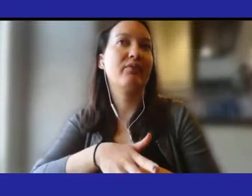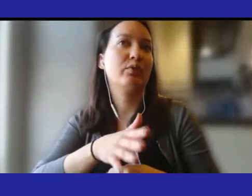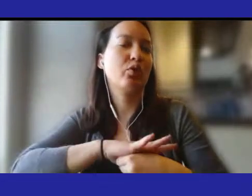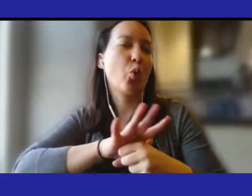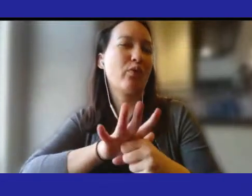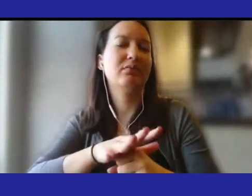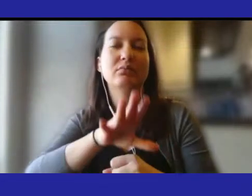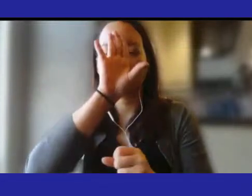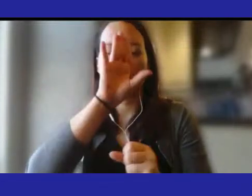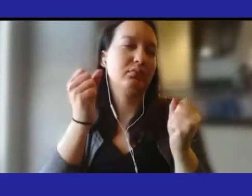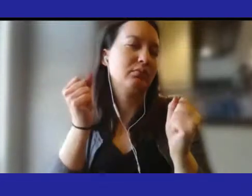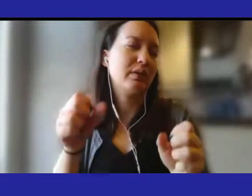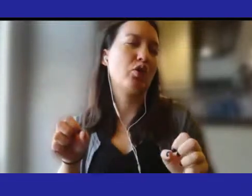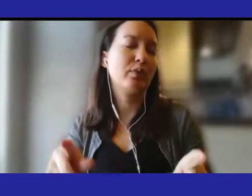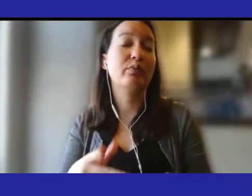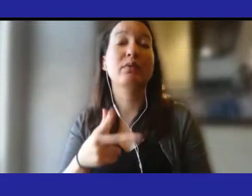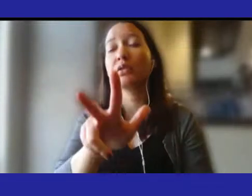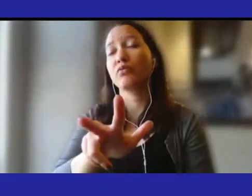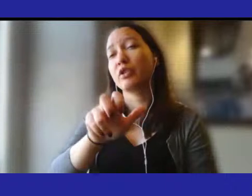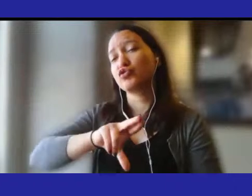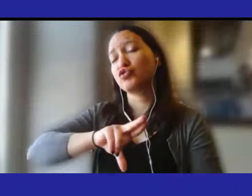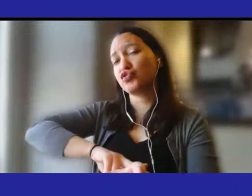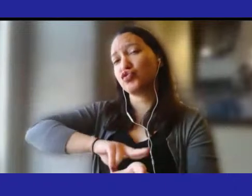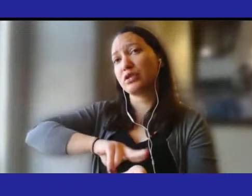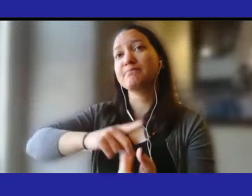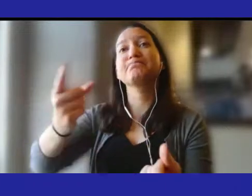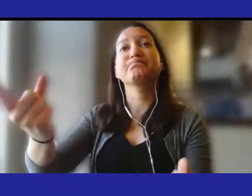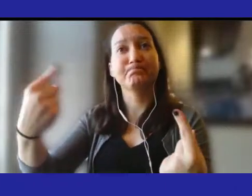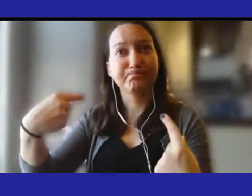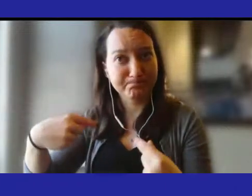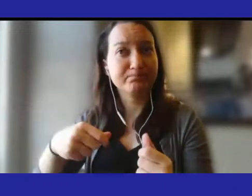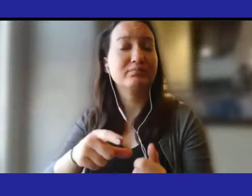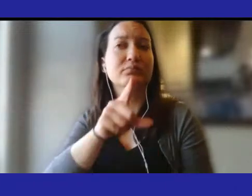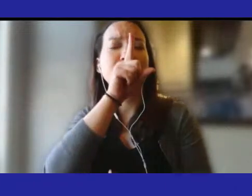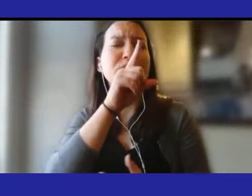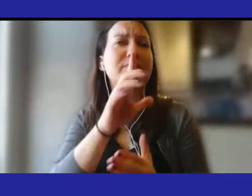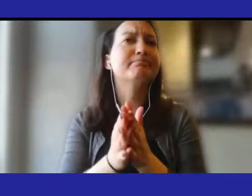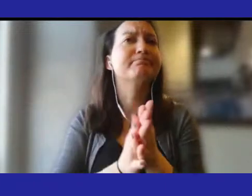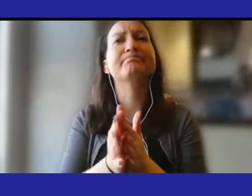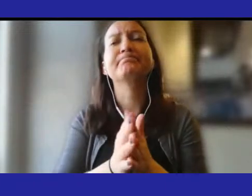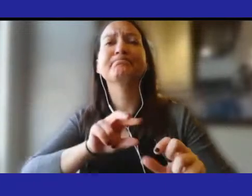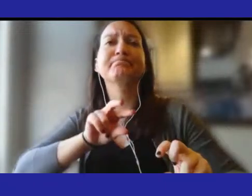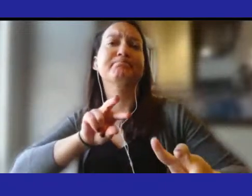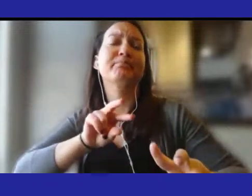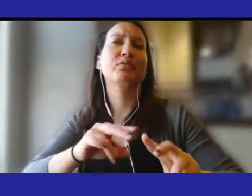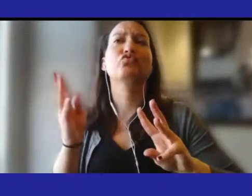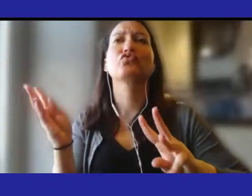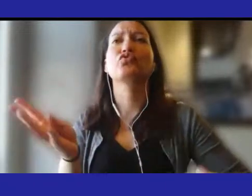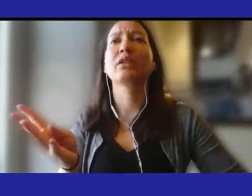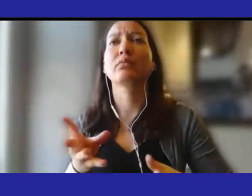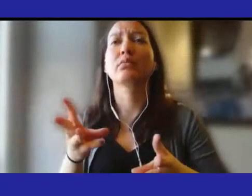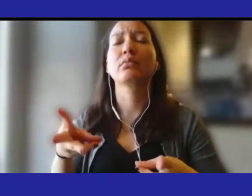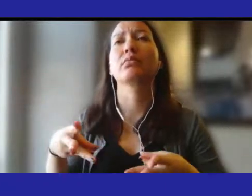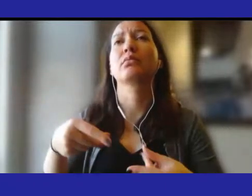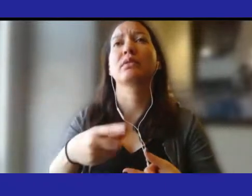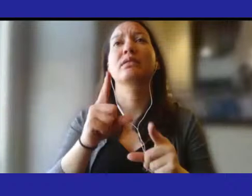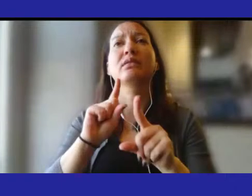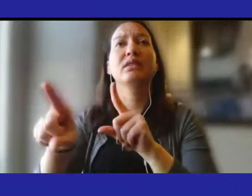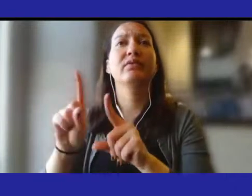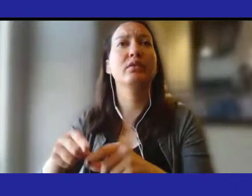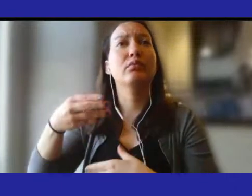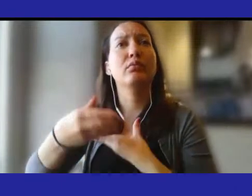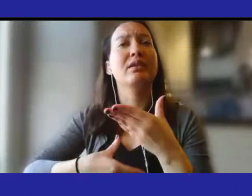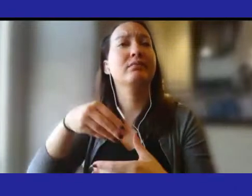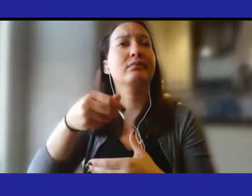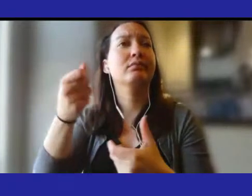opportunity. Over 300 nurses were in attendance and are really eager to look at streamlining different processes within Epic.